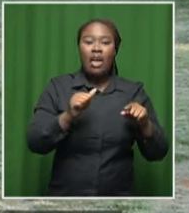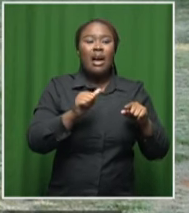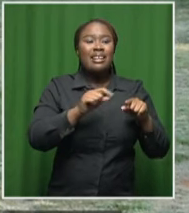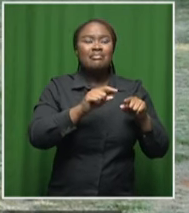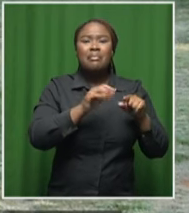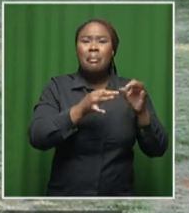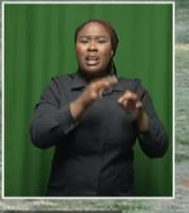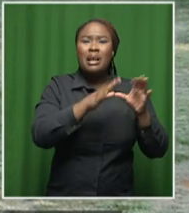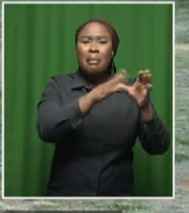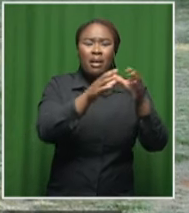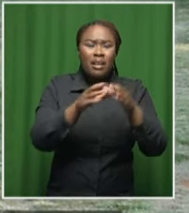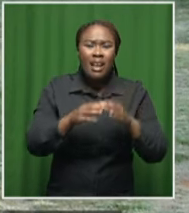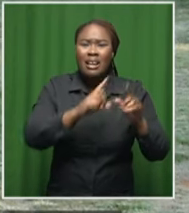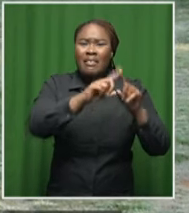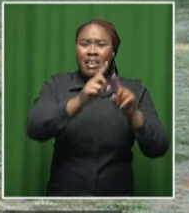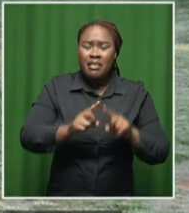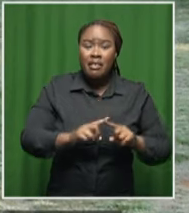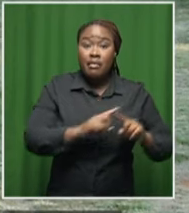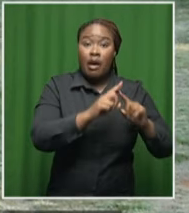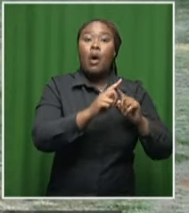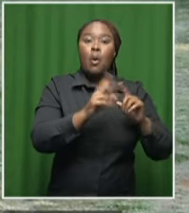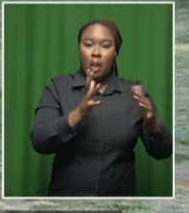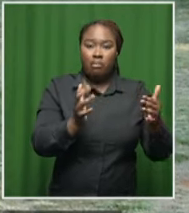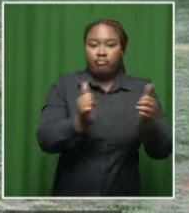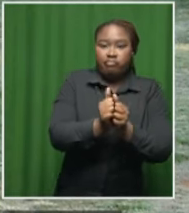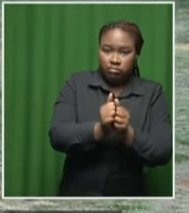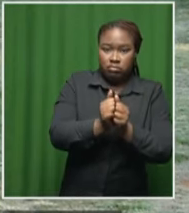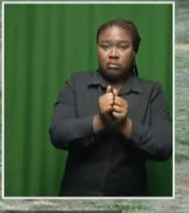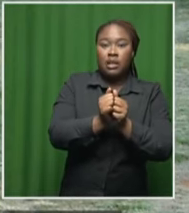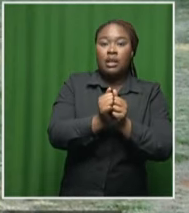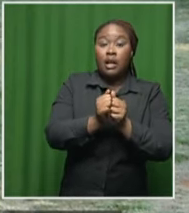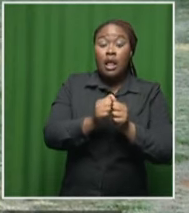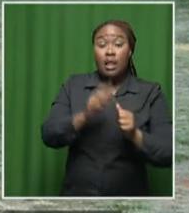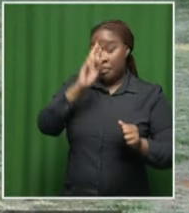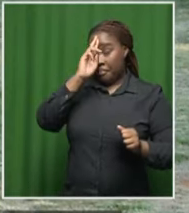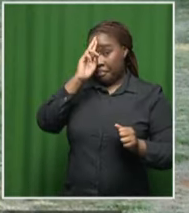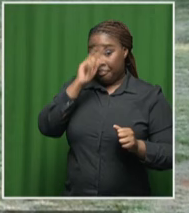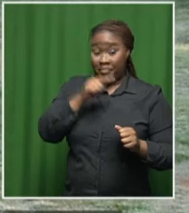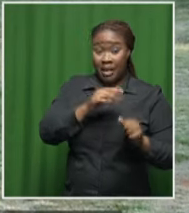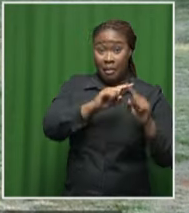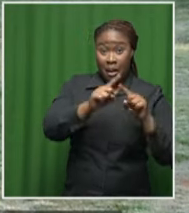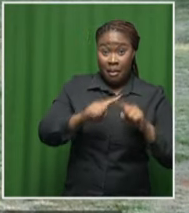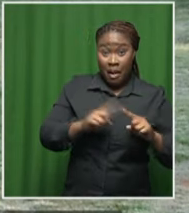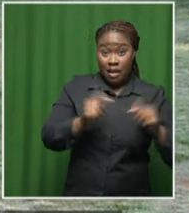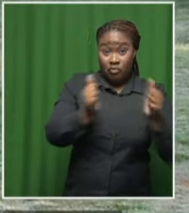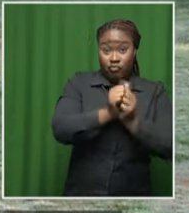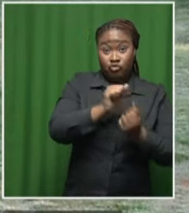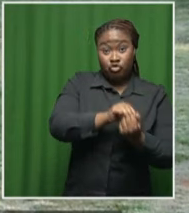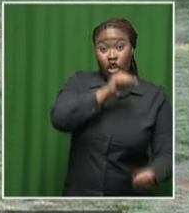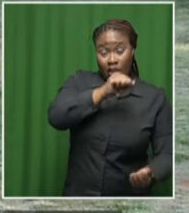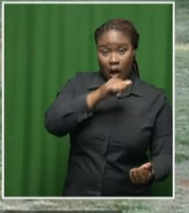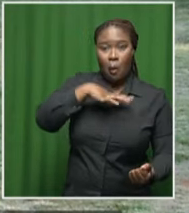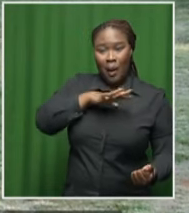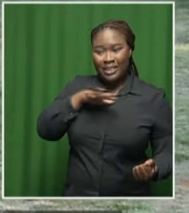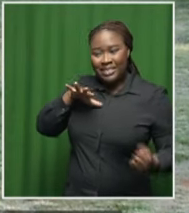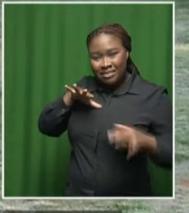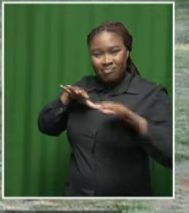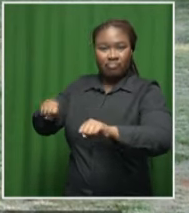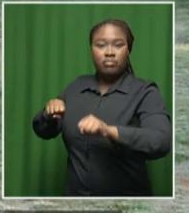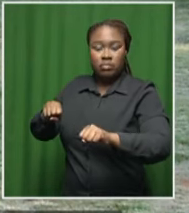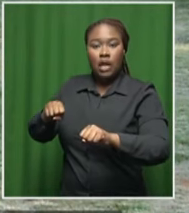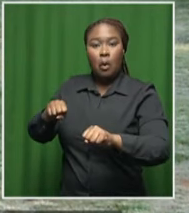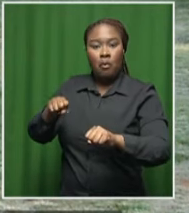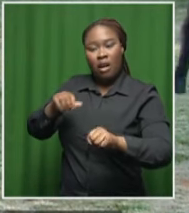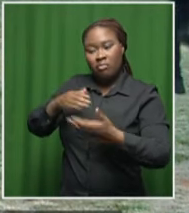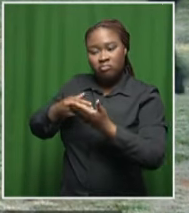of the multi-party charter, as they say, is to unseat the ANC government, to keep the EFF out of government, and of course, to bring